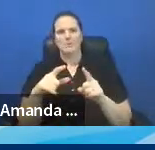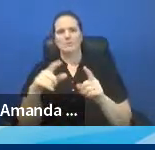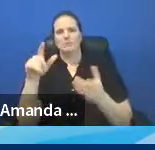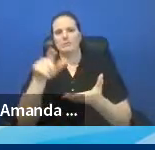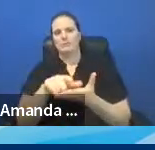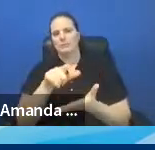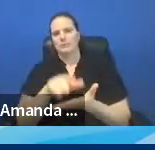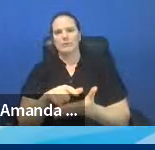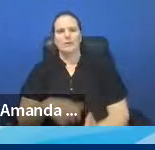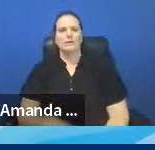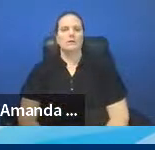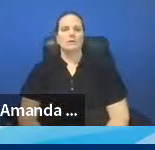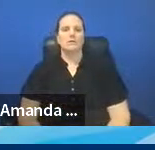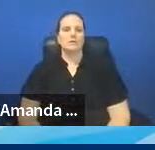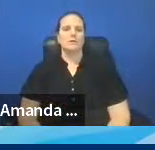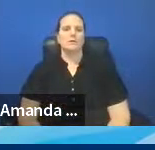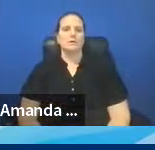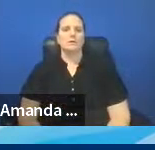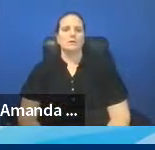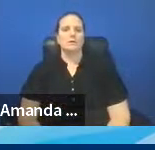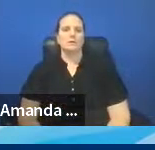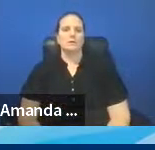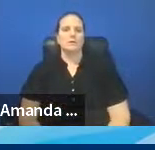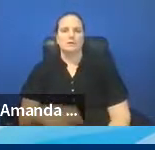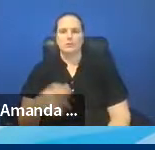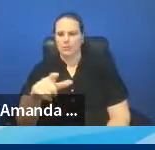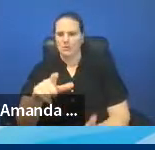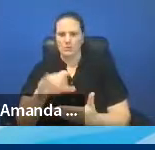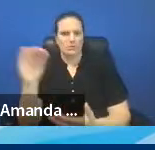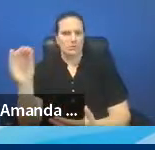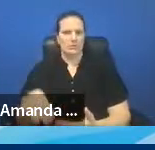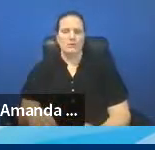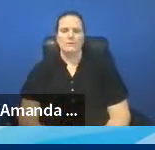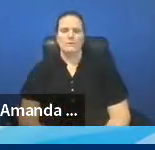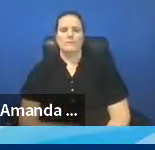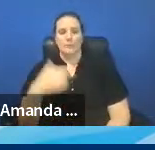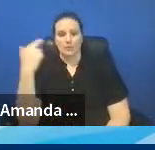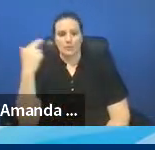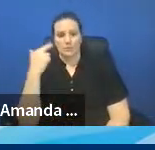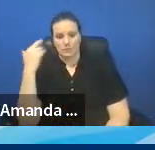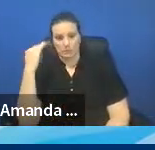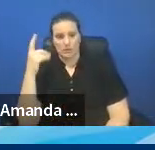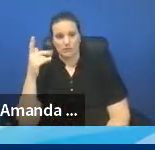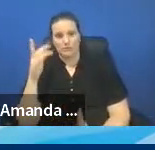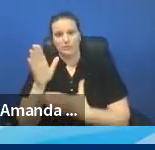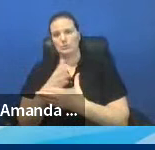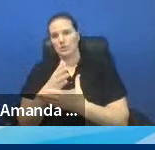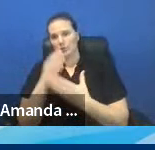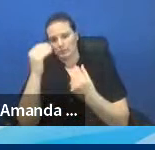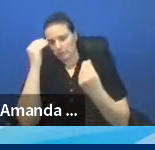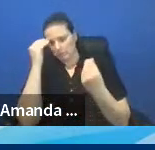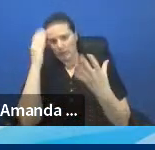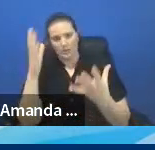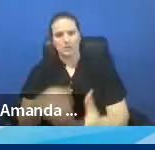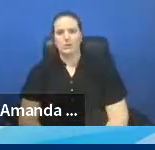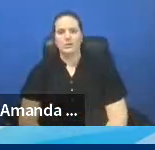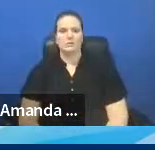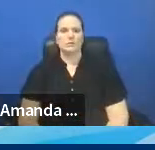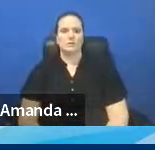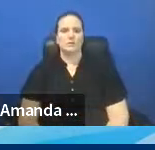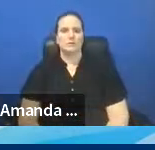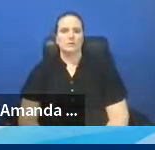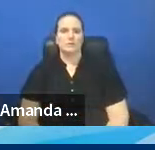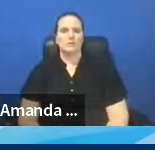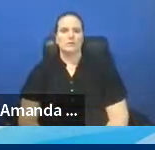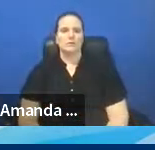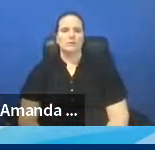low percentage. And the reason for that is we shared this piece of data probably, I don't know, it's probably been a year